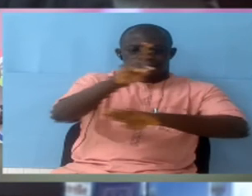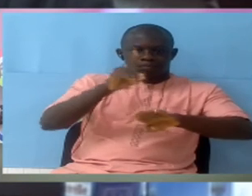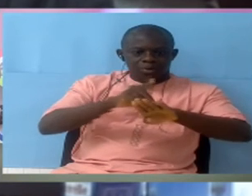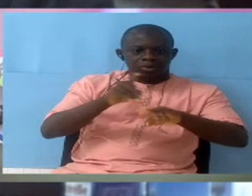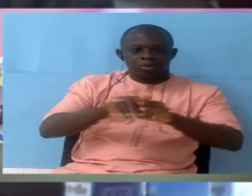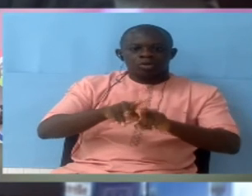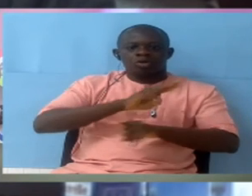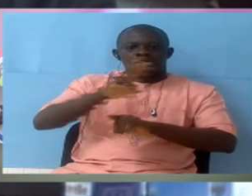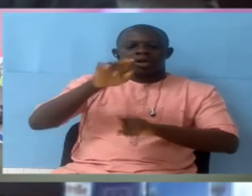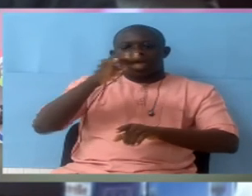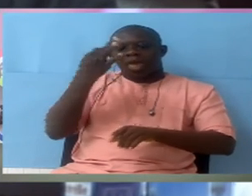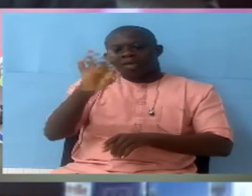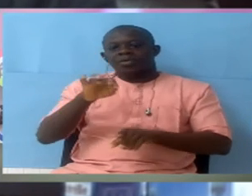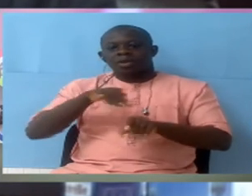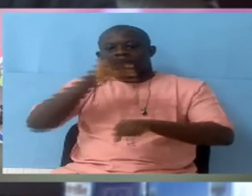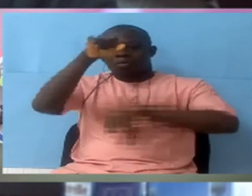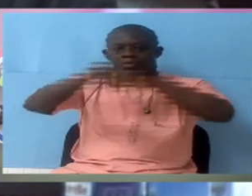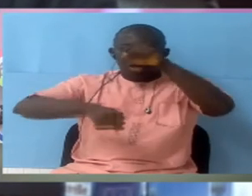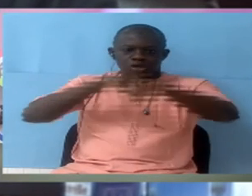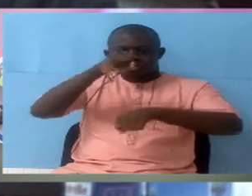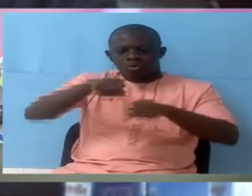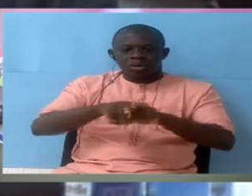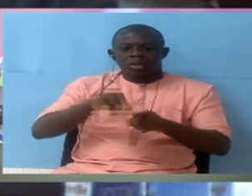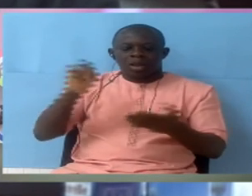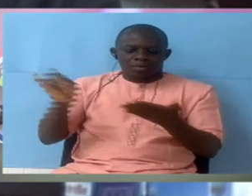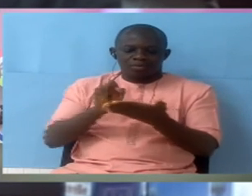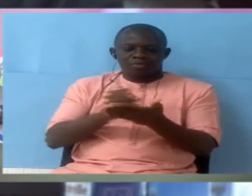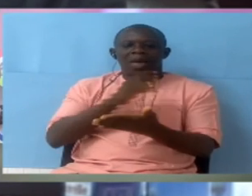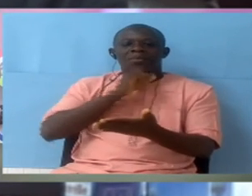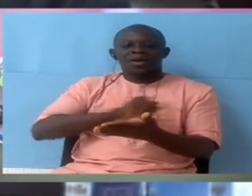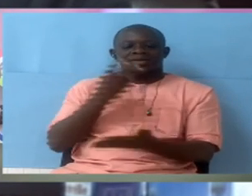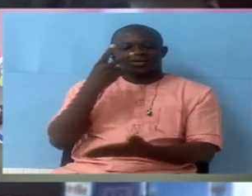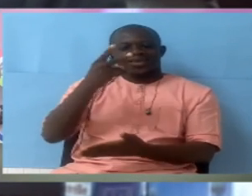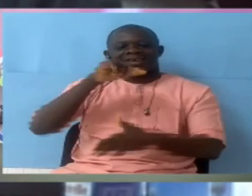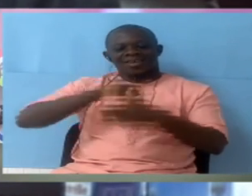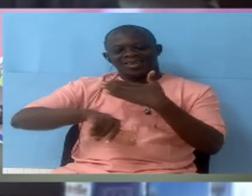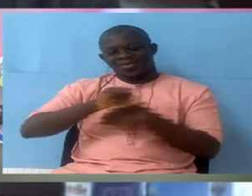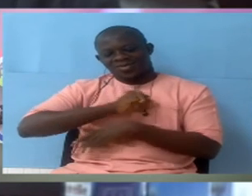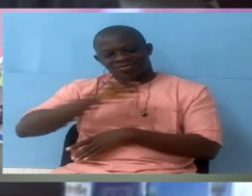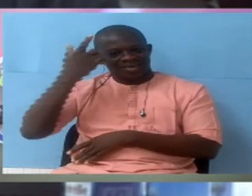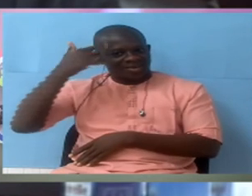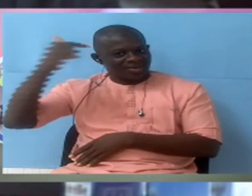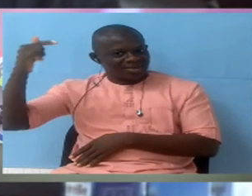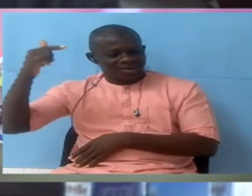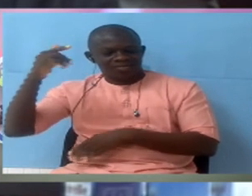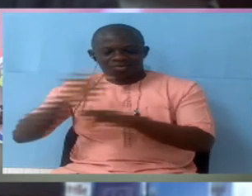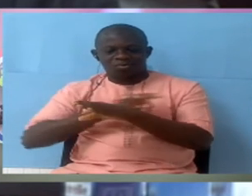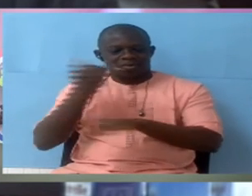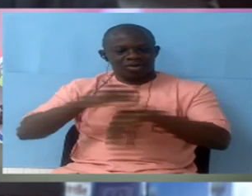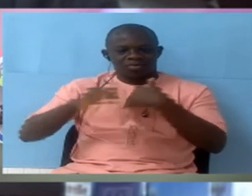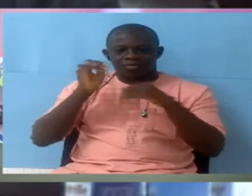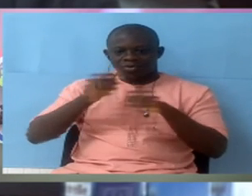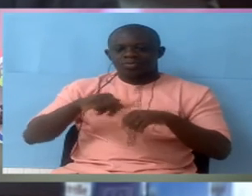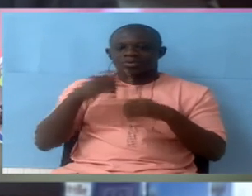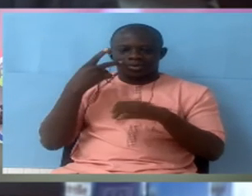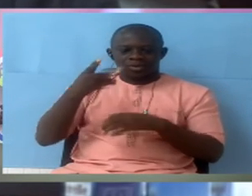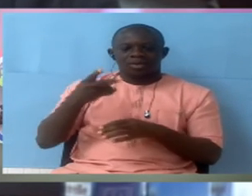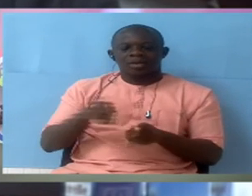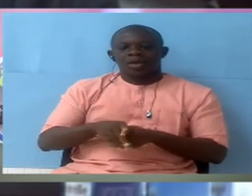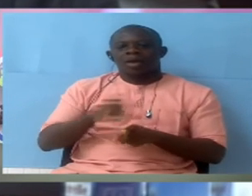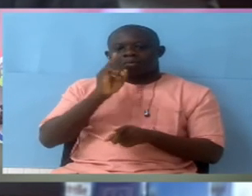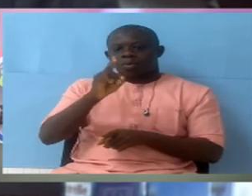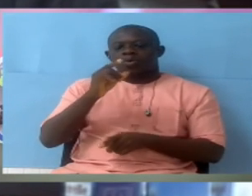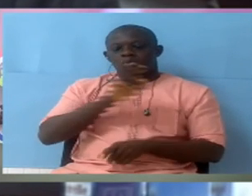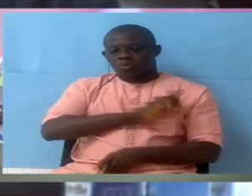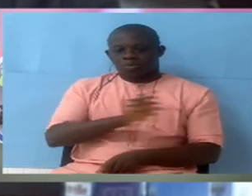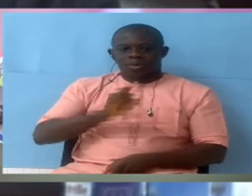even bicycles, some that Marabu see in their dreams. Bicycle, we have never seen them. Let's ring begin to say do and then you bamel. But we thank